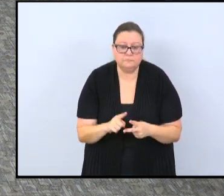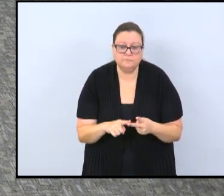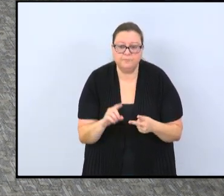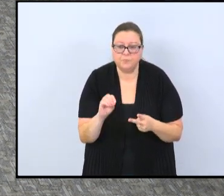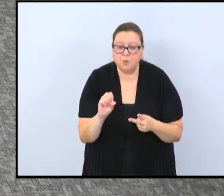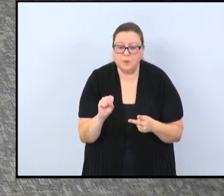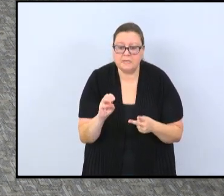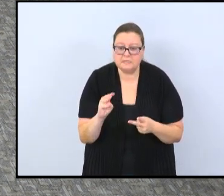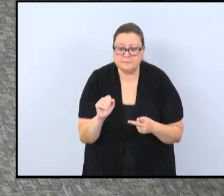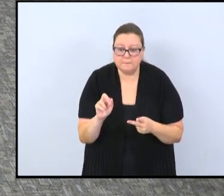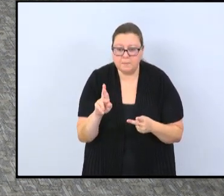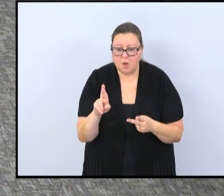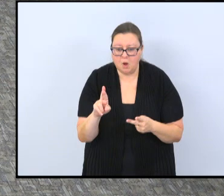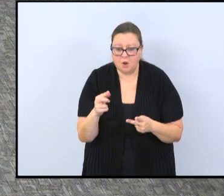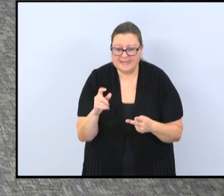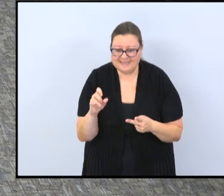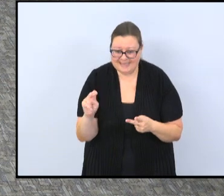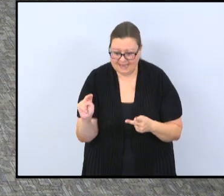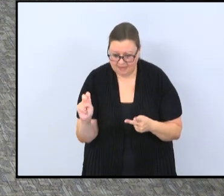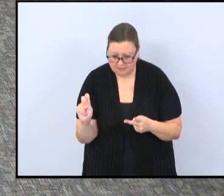Osmar Cazares Guillen.